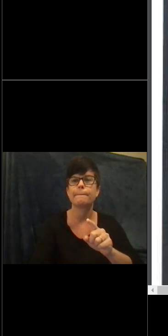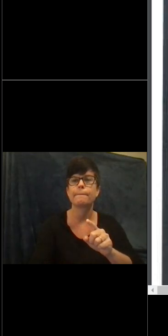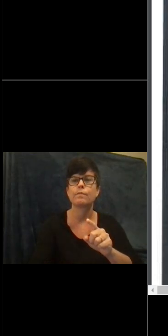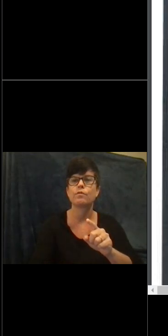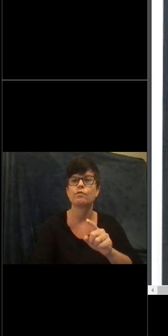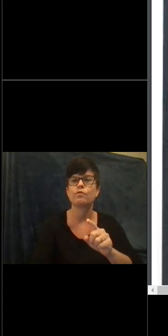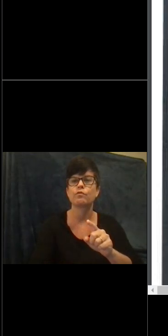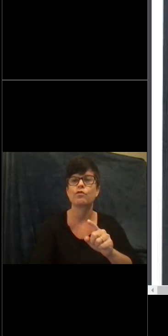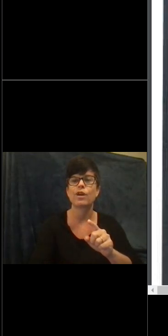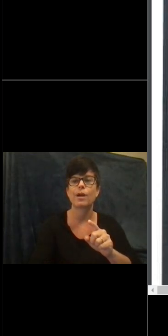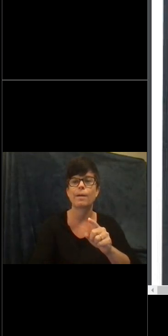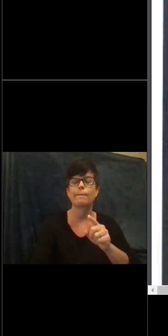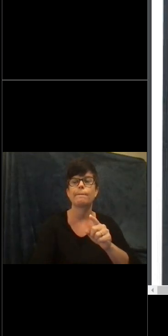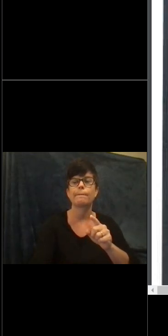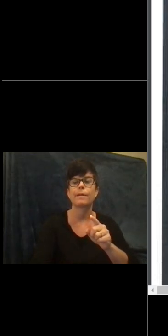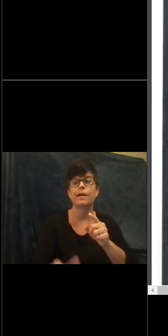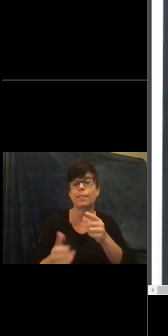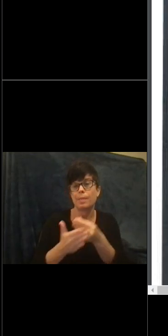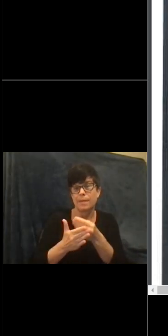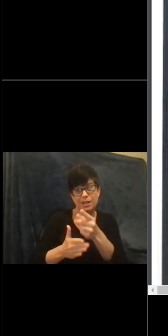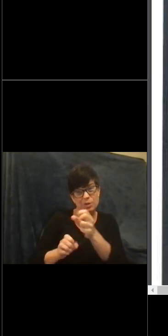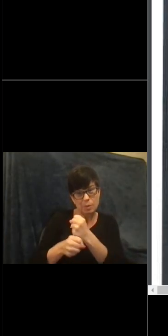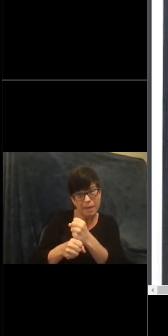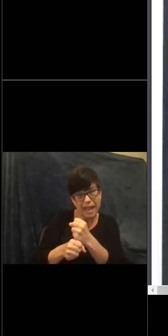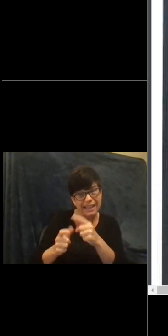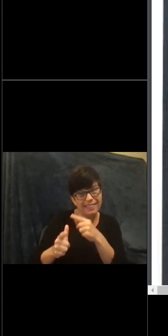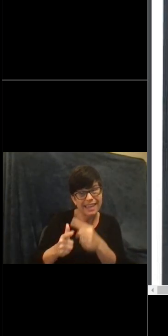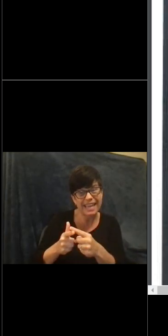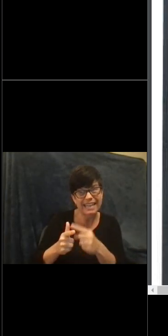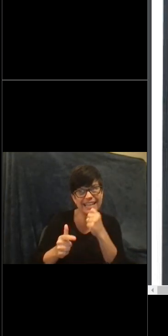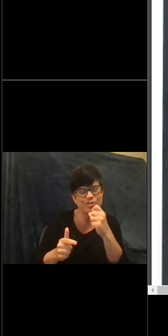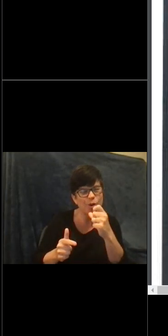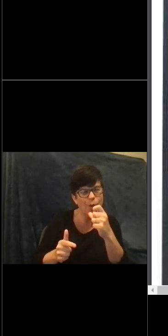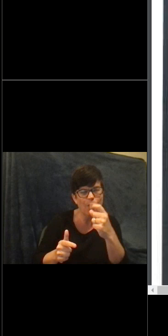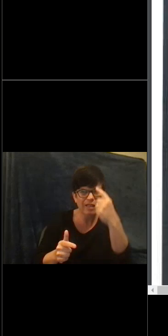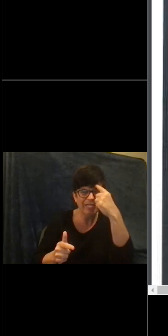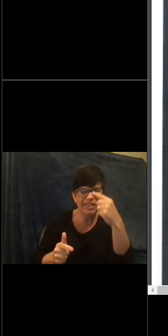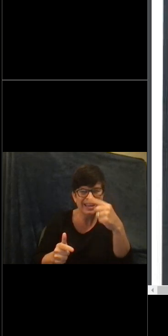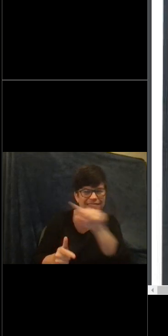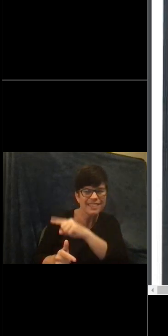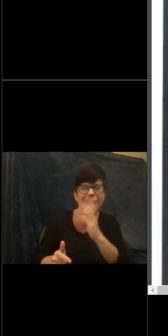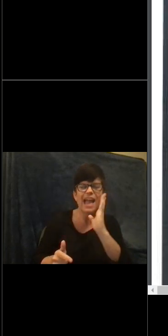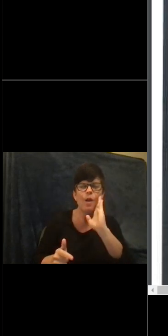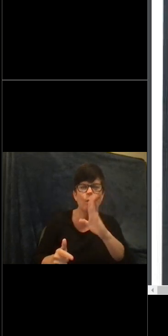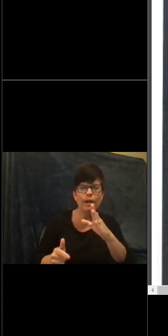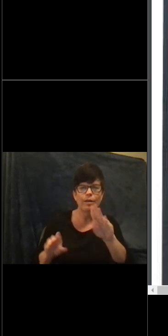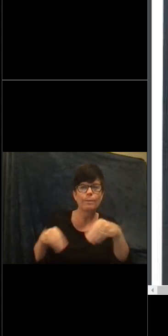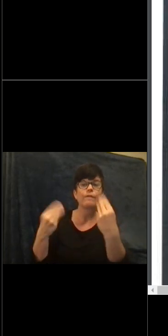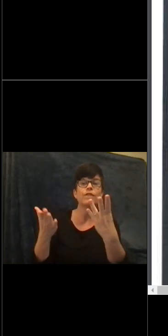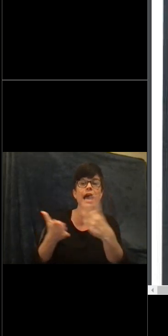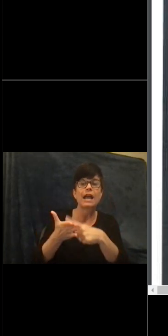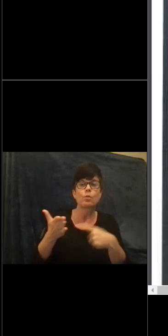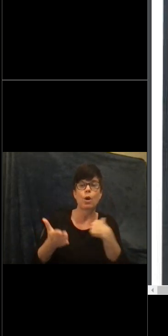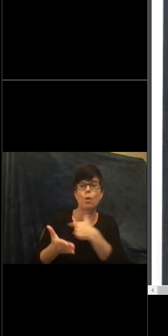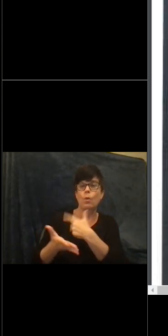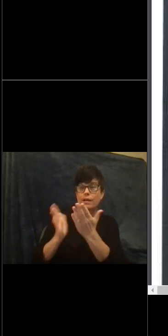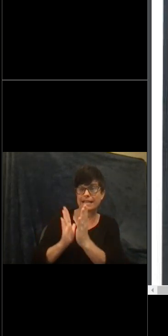I don't believe that they're going to provide what we're asking unless they're legally bound. And it is